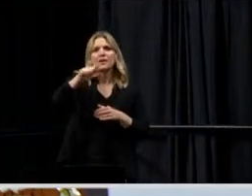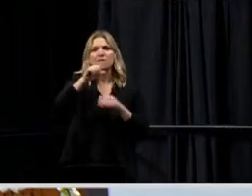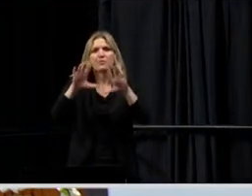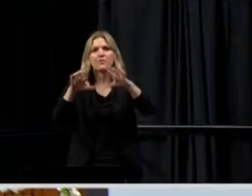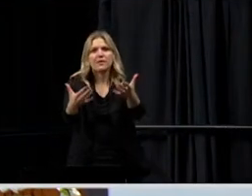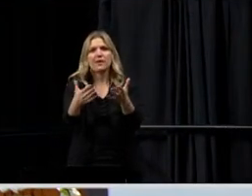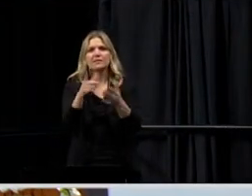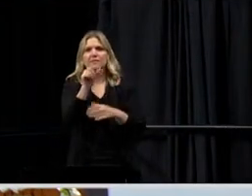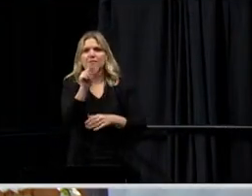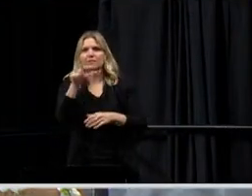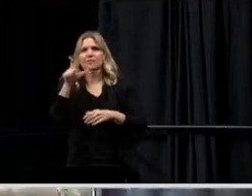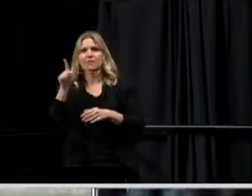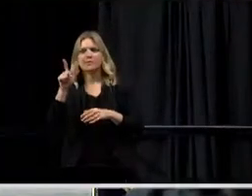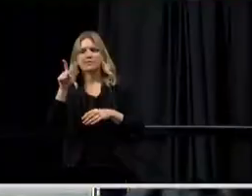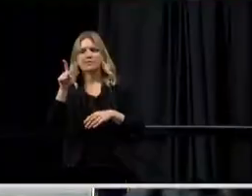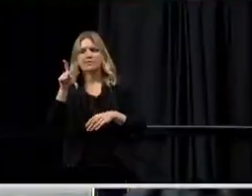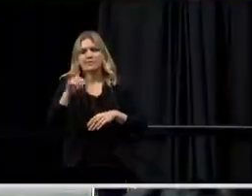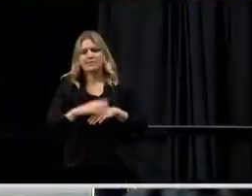2021.